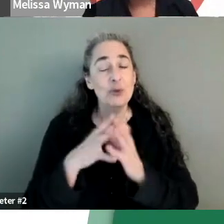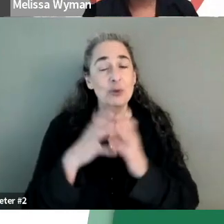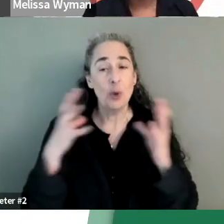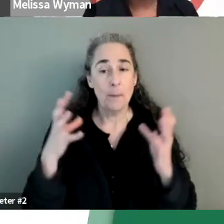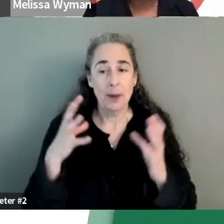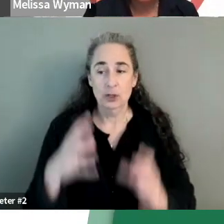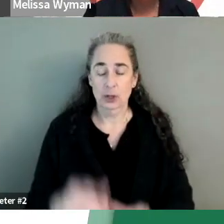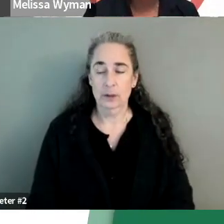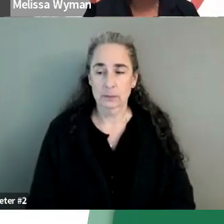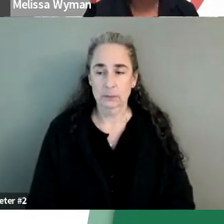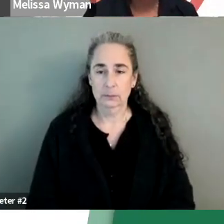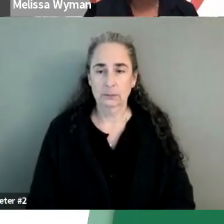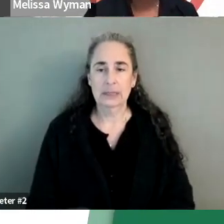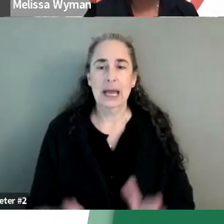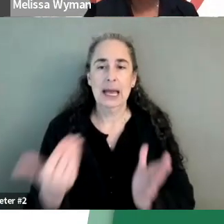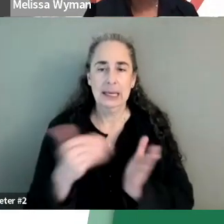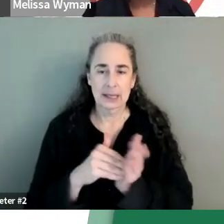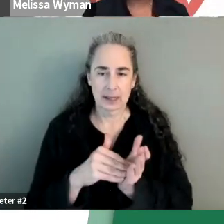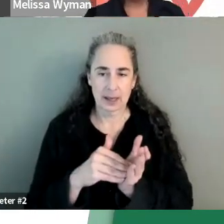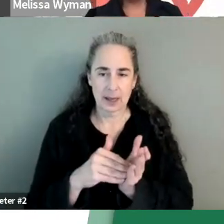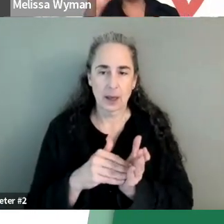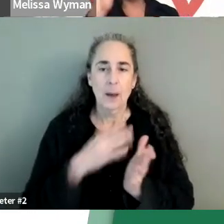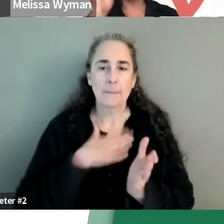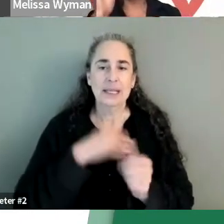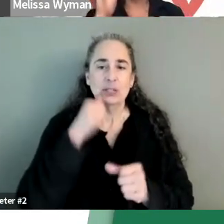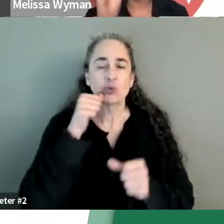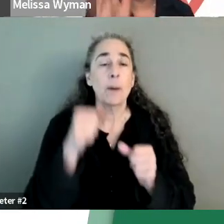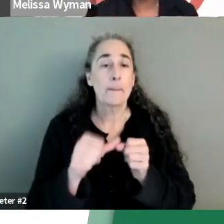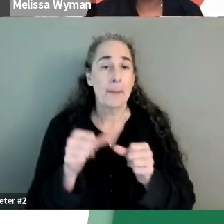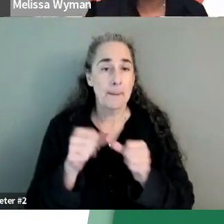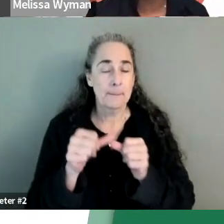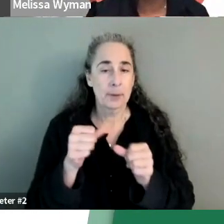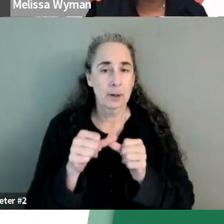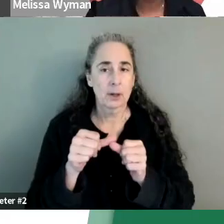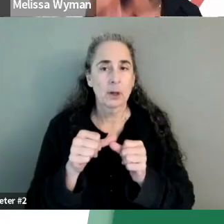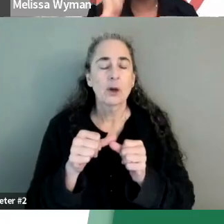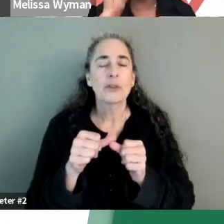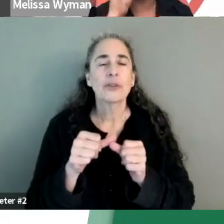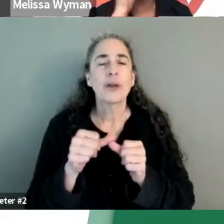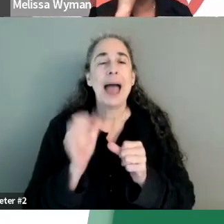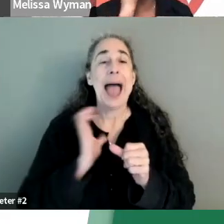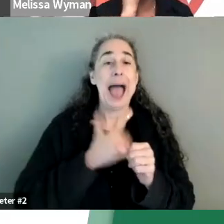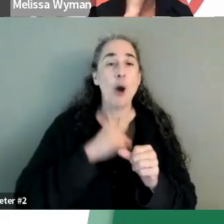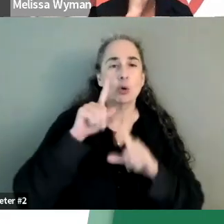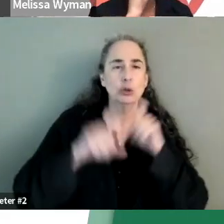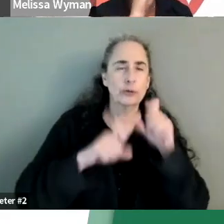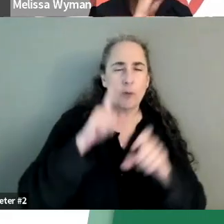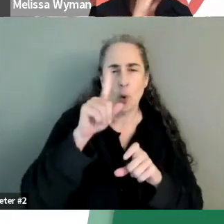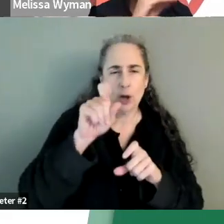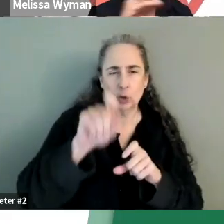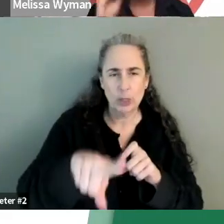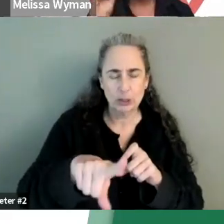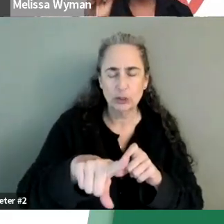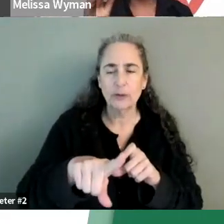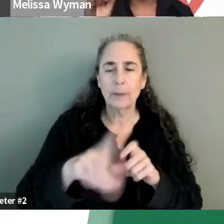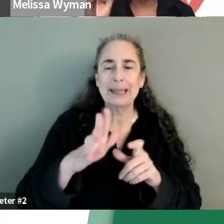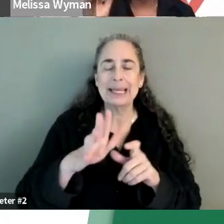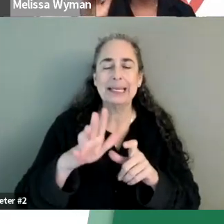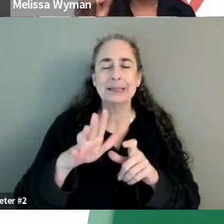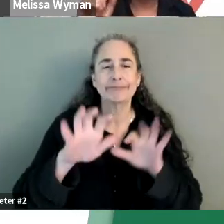much. Again, please remember to complete the survey. There's a one question